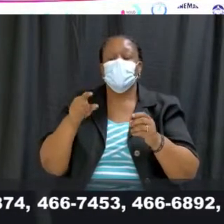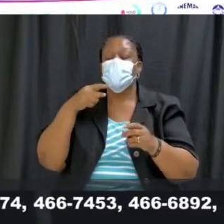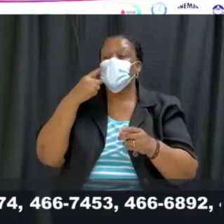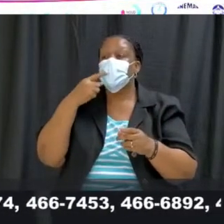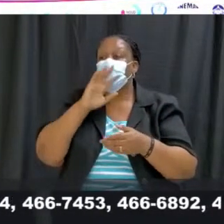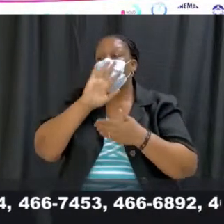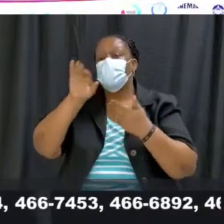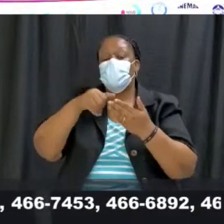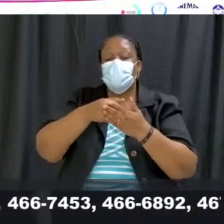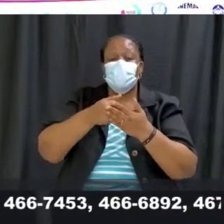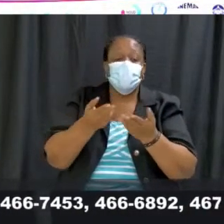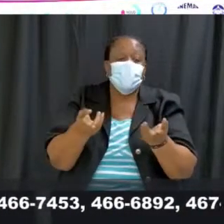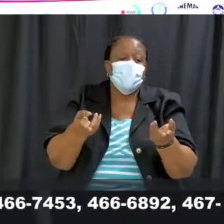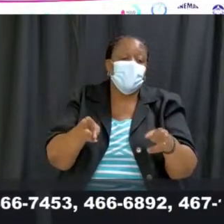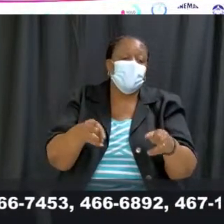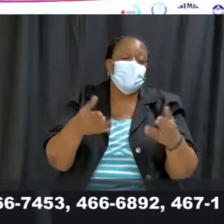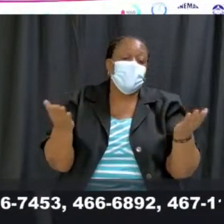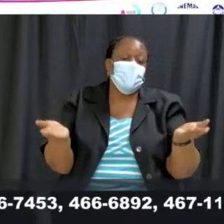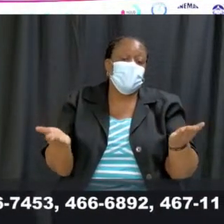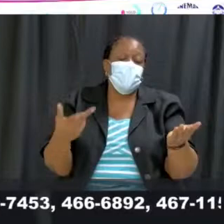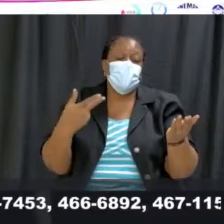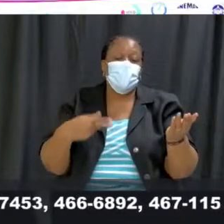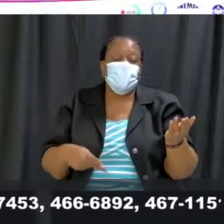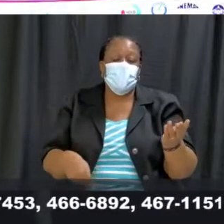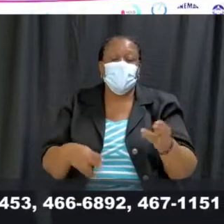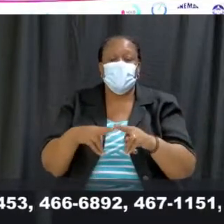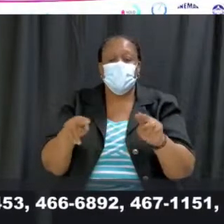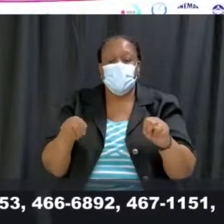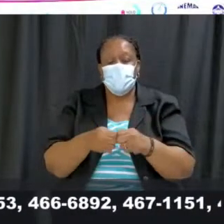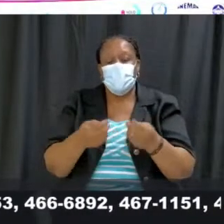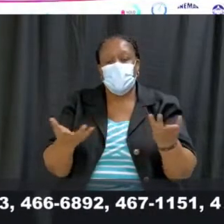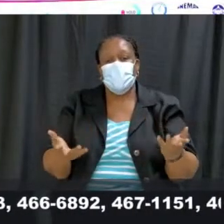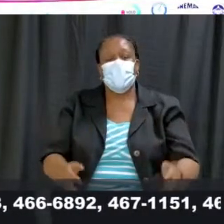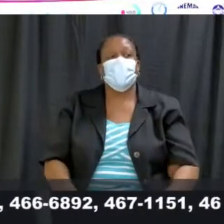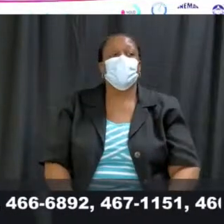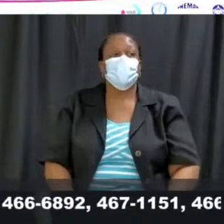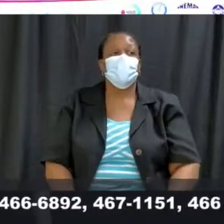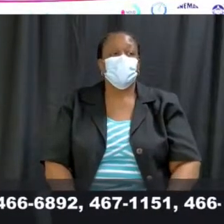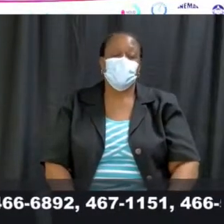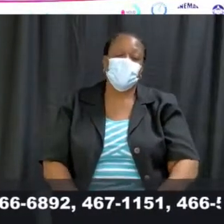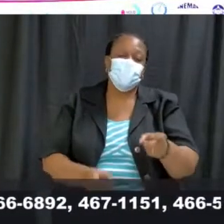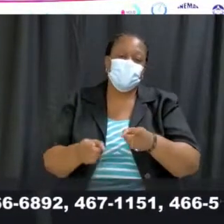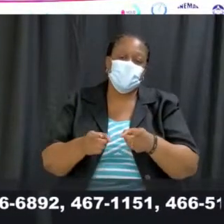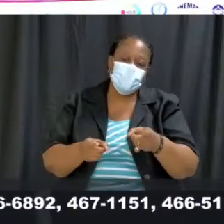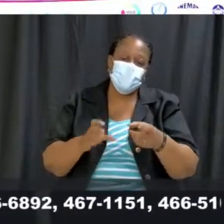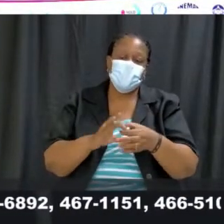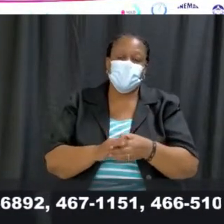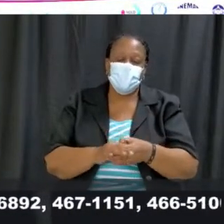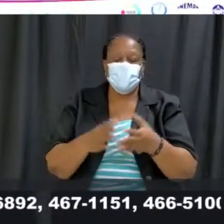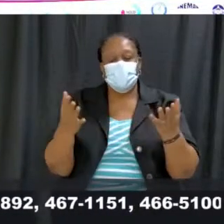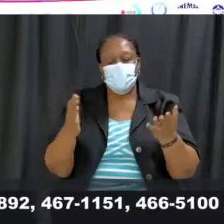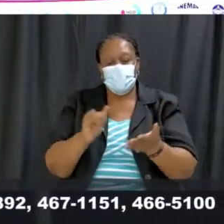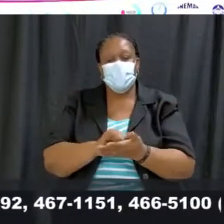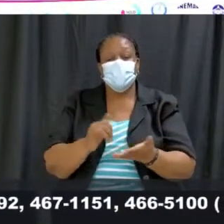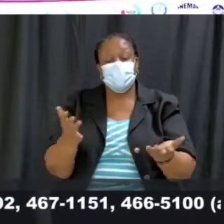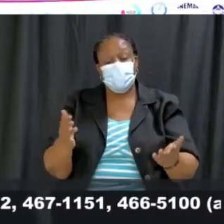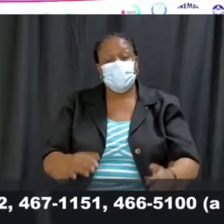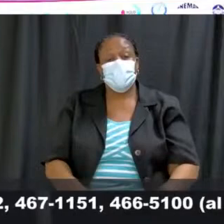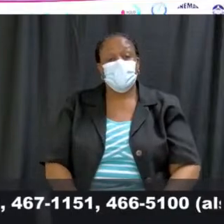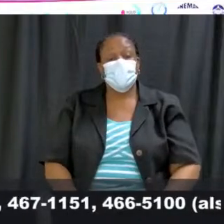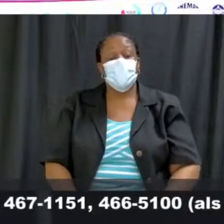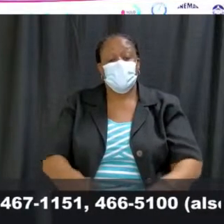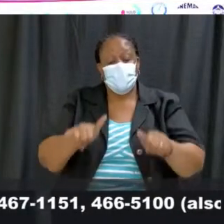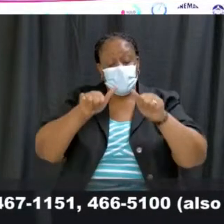in terms of what is happening in St. Kitts and Nevis with respect to the management of the virus. And we